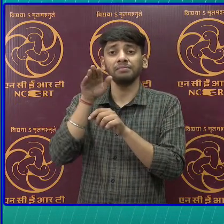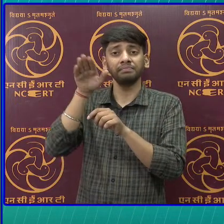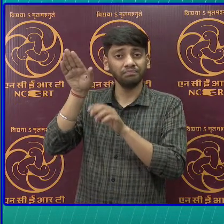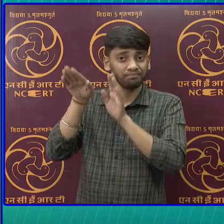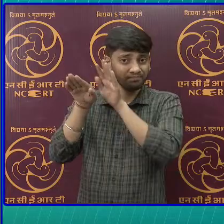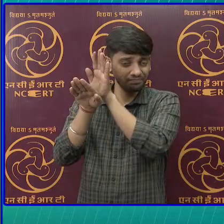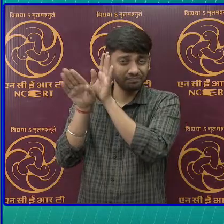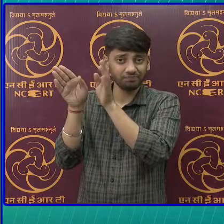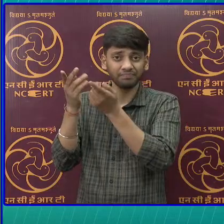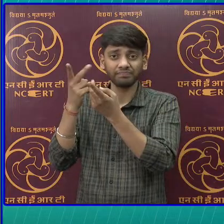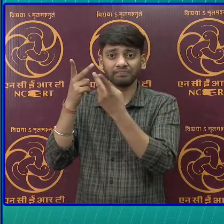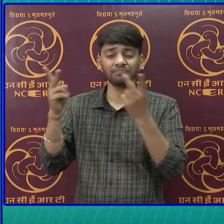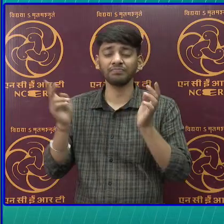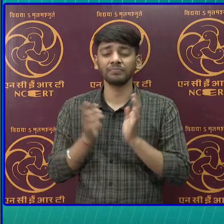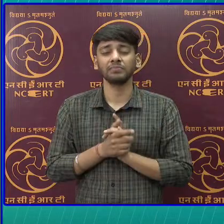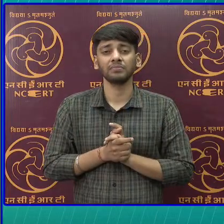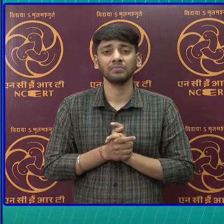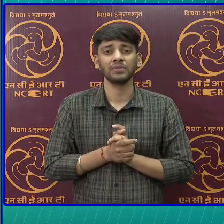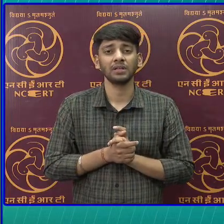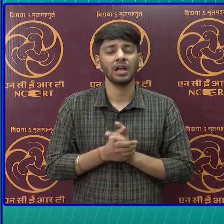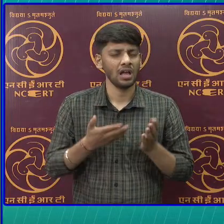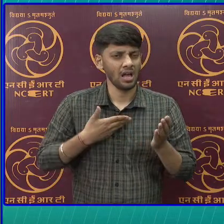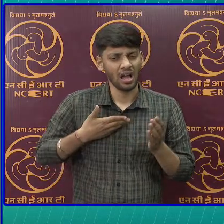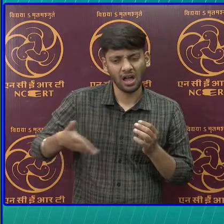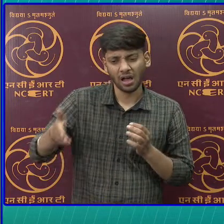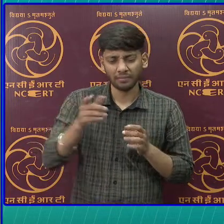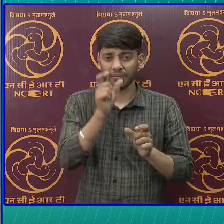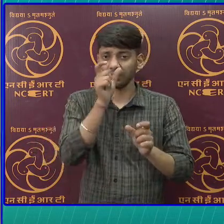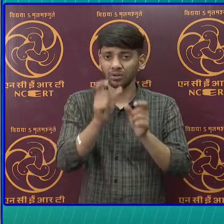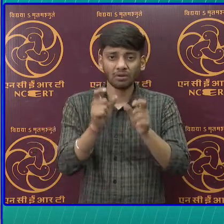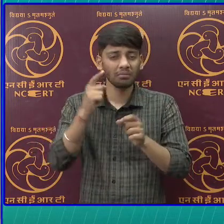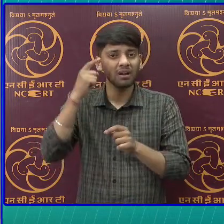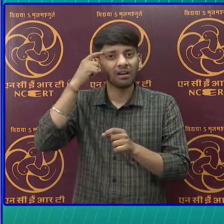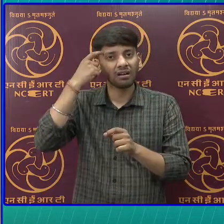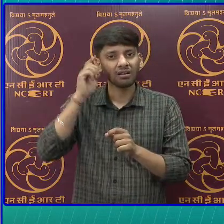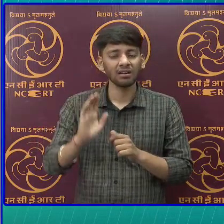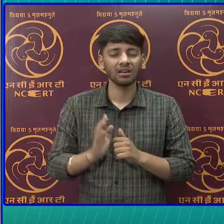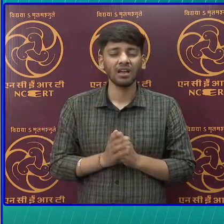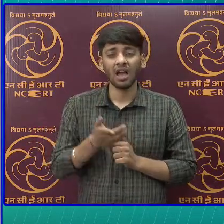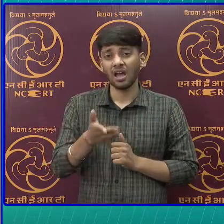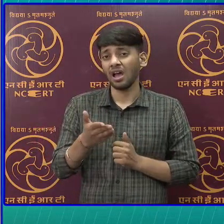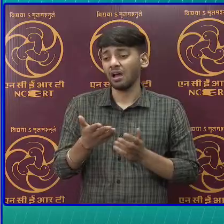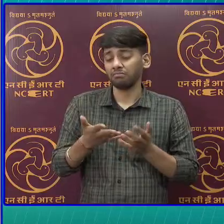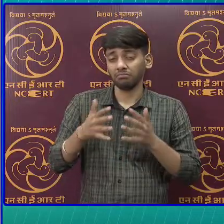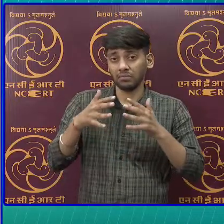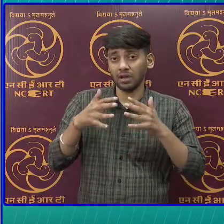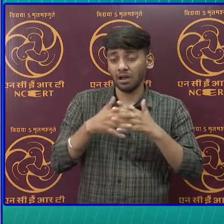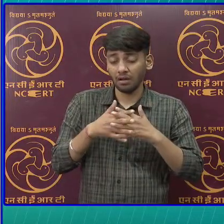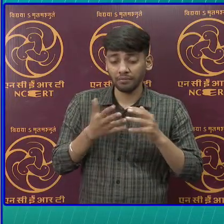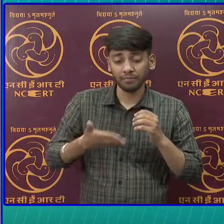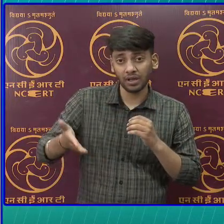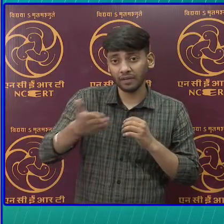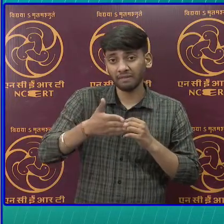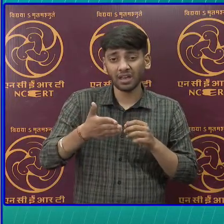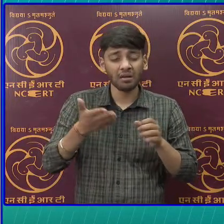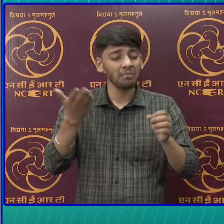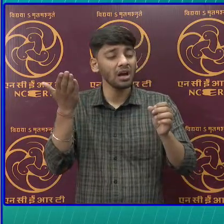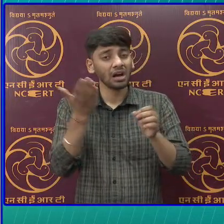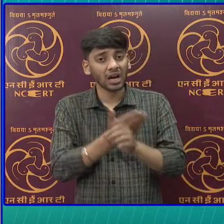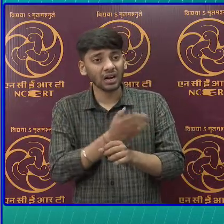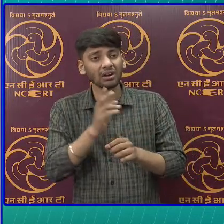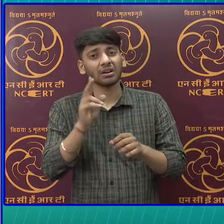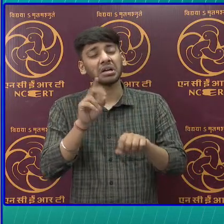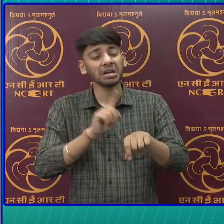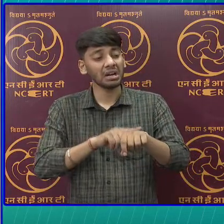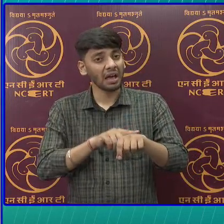stand still. This And we can say, ma'am, we humans are such foolish that we cut a tree within a second. We don't take